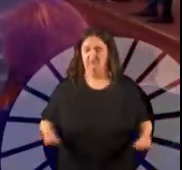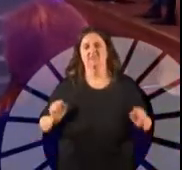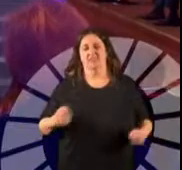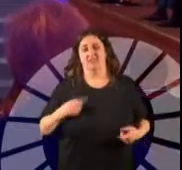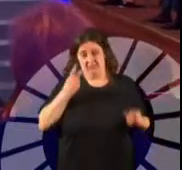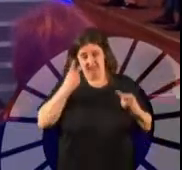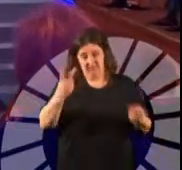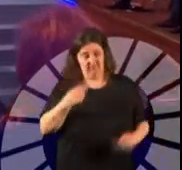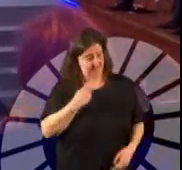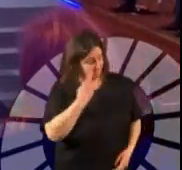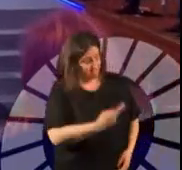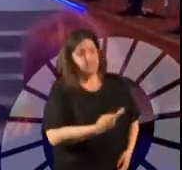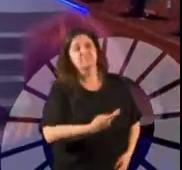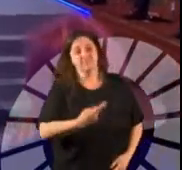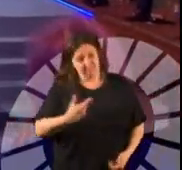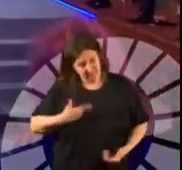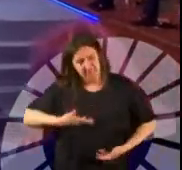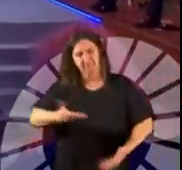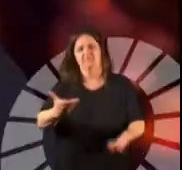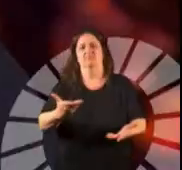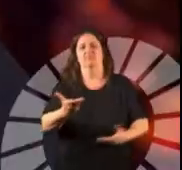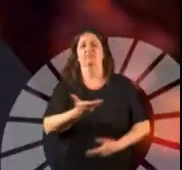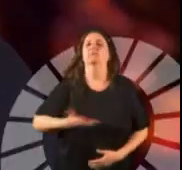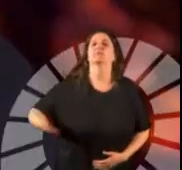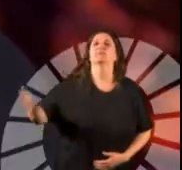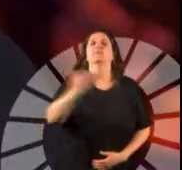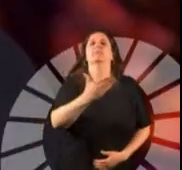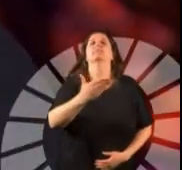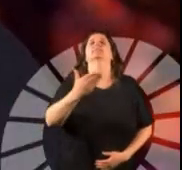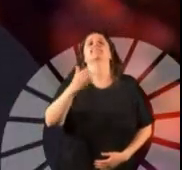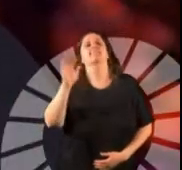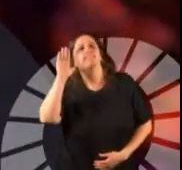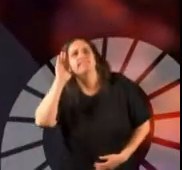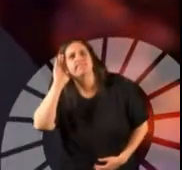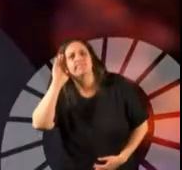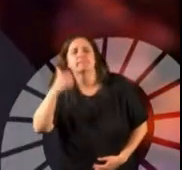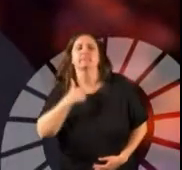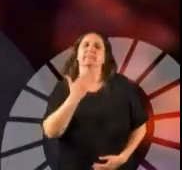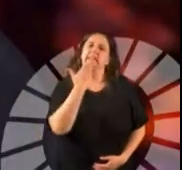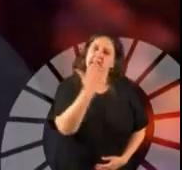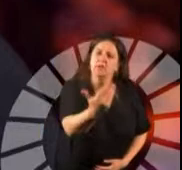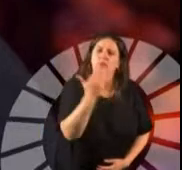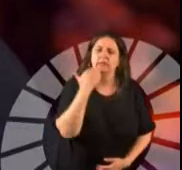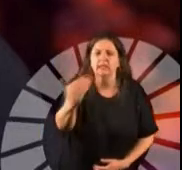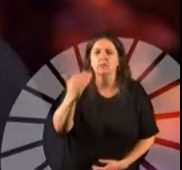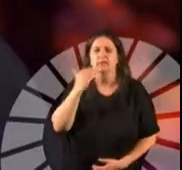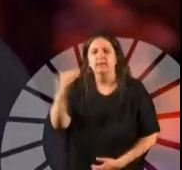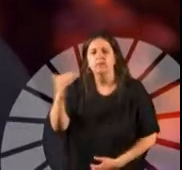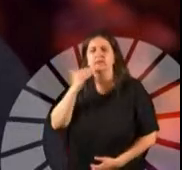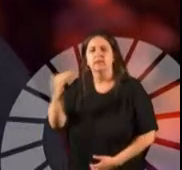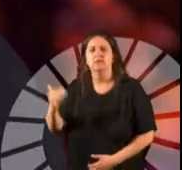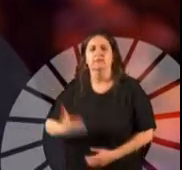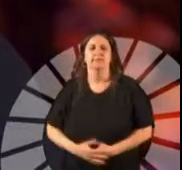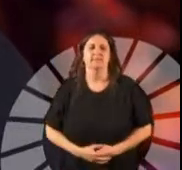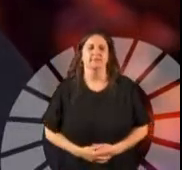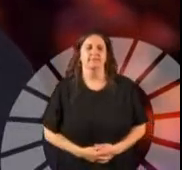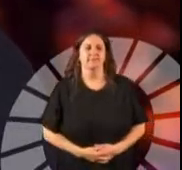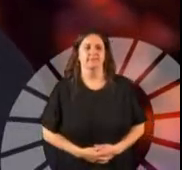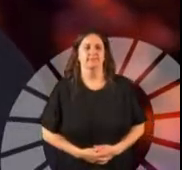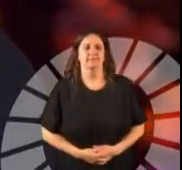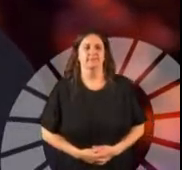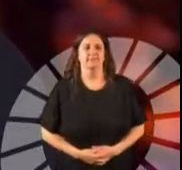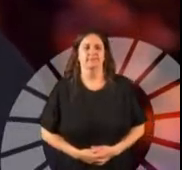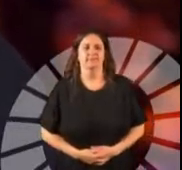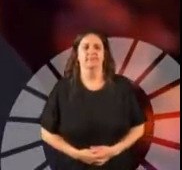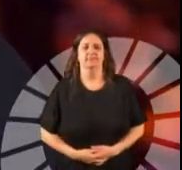That is why I'm speaking to you today. I'd like to thank you for listening to me. I'm very pleased that I've been able to present my views here today, and I